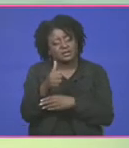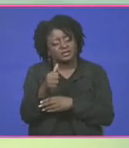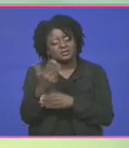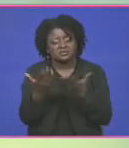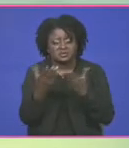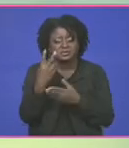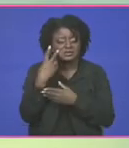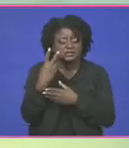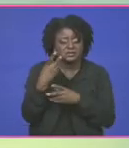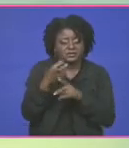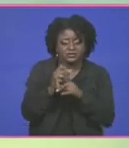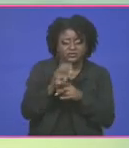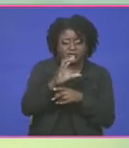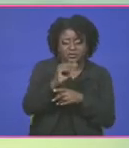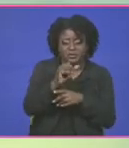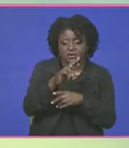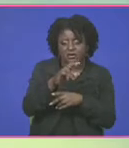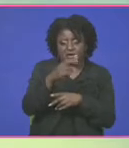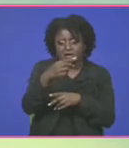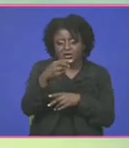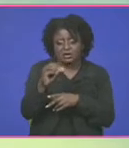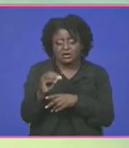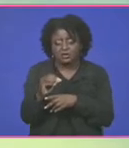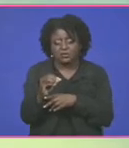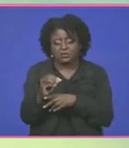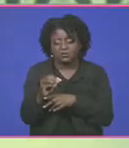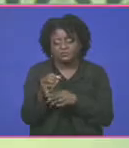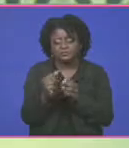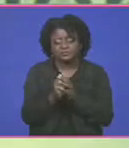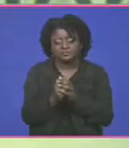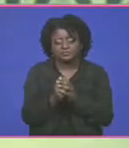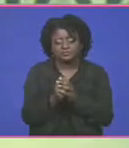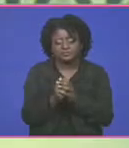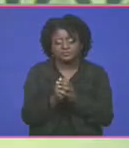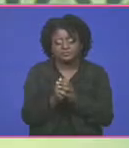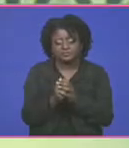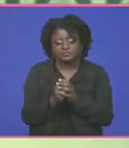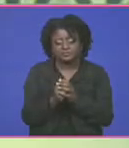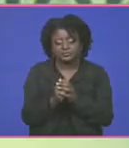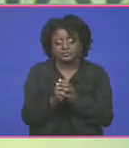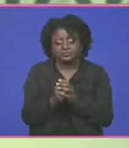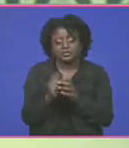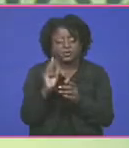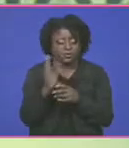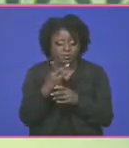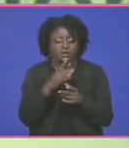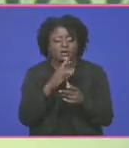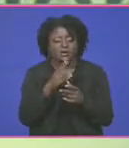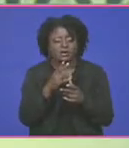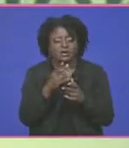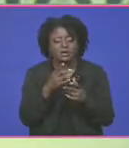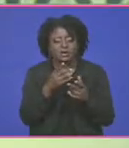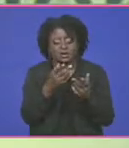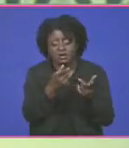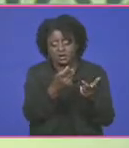able to see from Cargo. Well, Cargo, what else were we able to see? Well, we're coming to all the islands, of course,